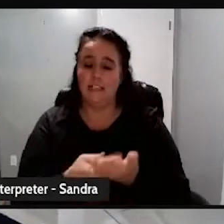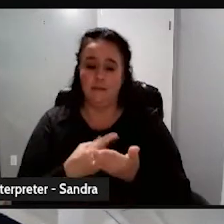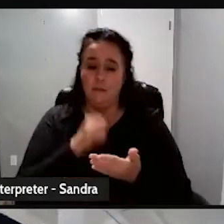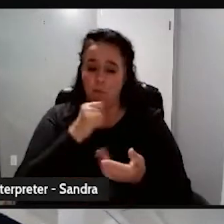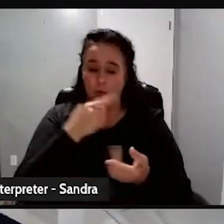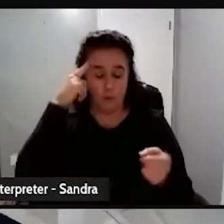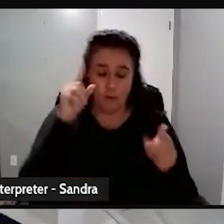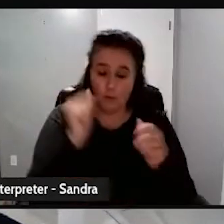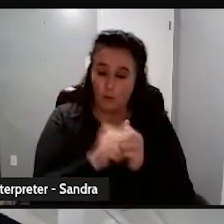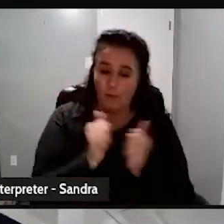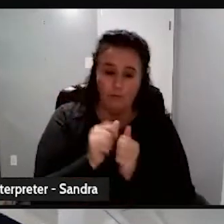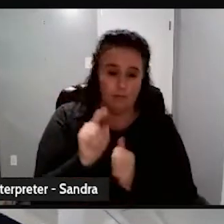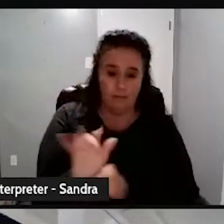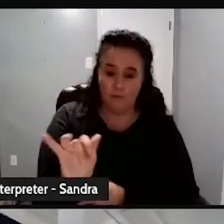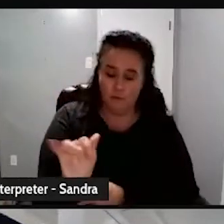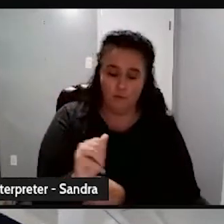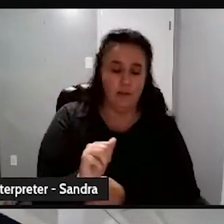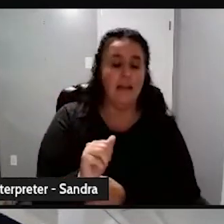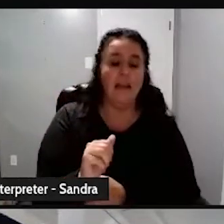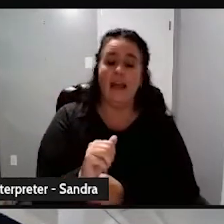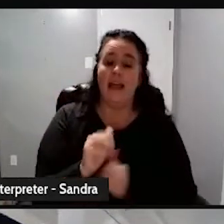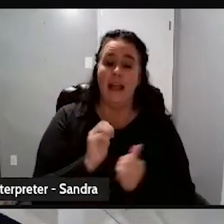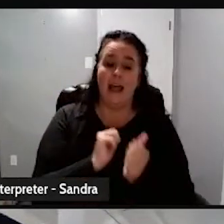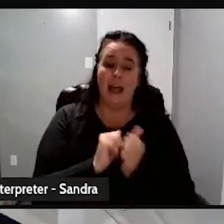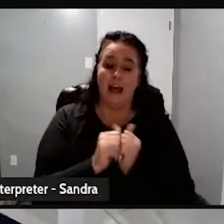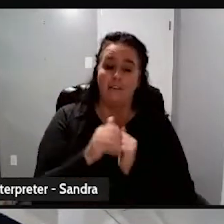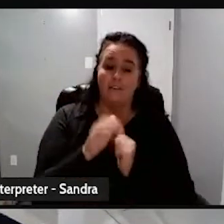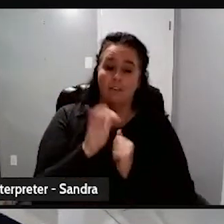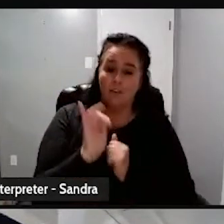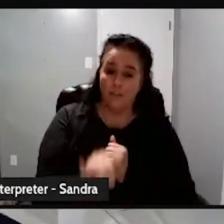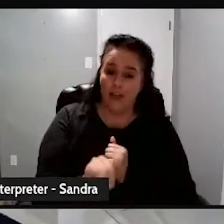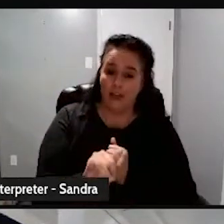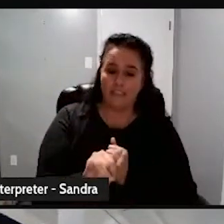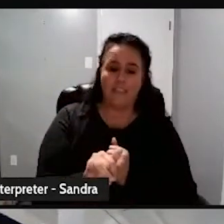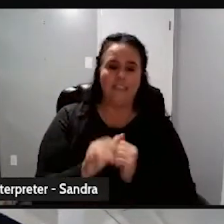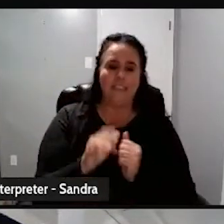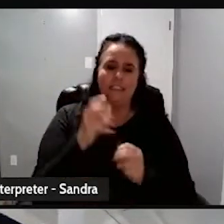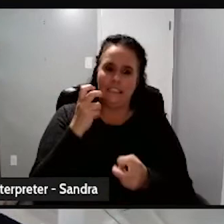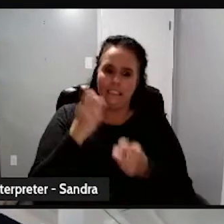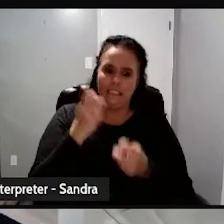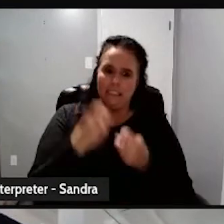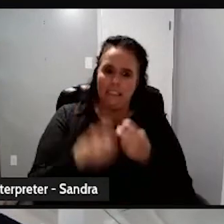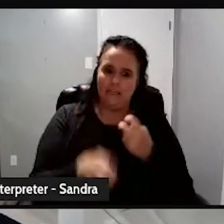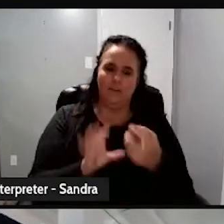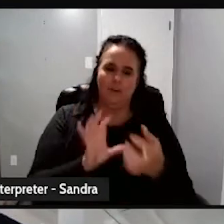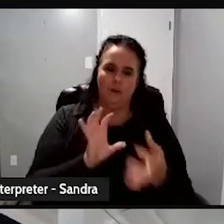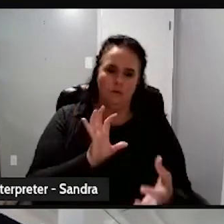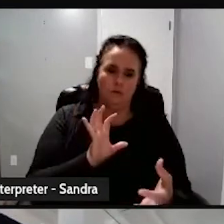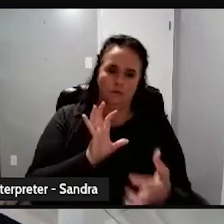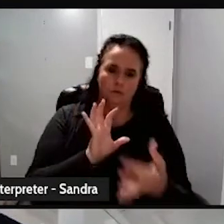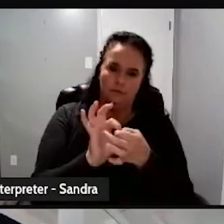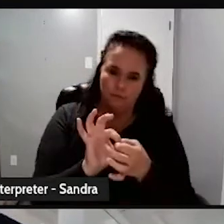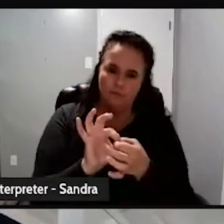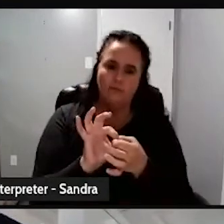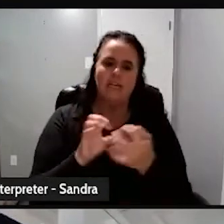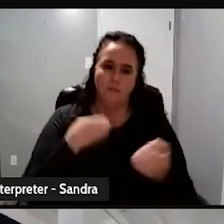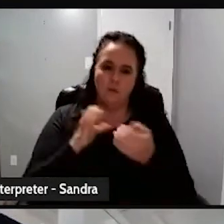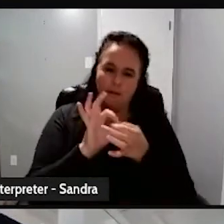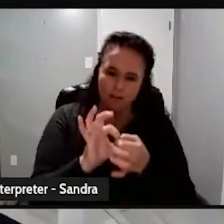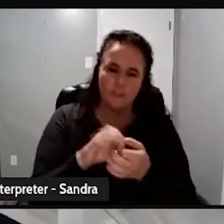then somehow, after making those incredibly difficult emotional connections, we have to